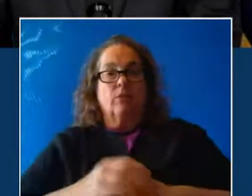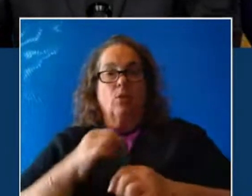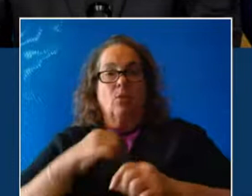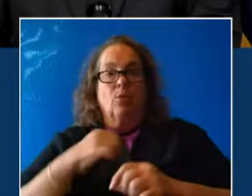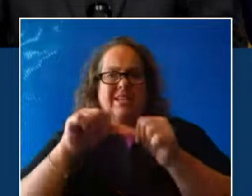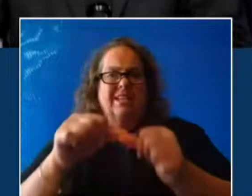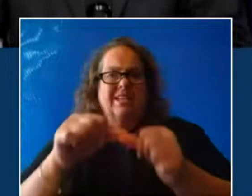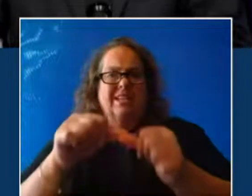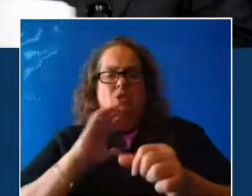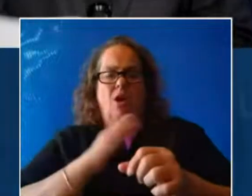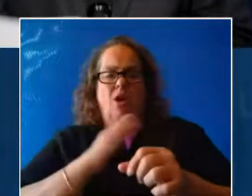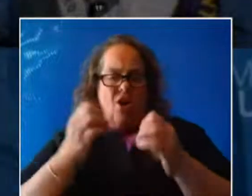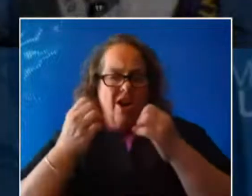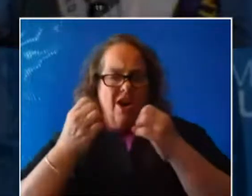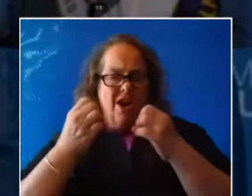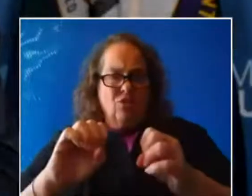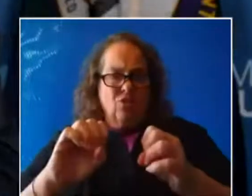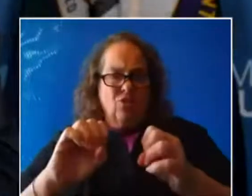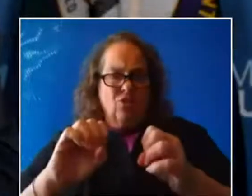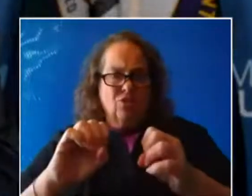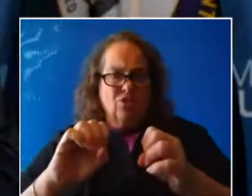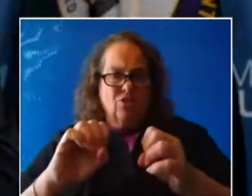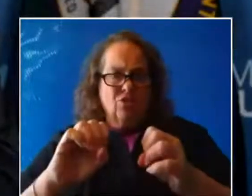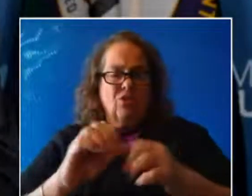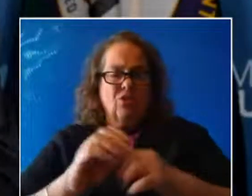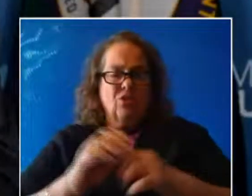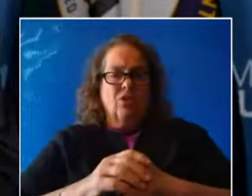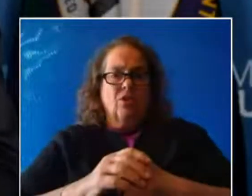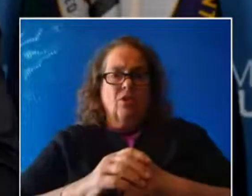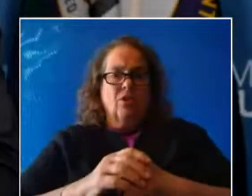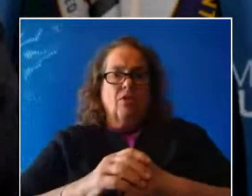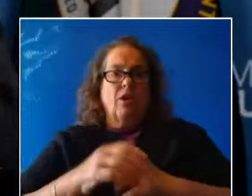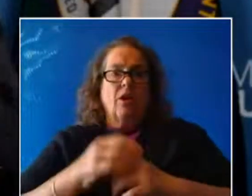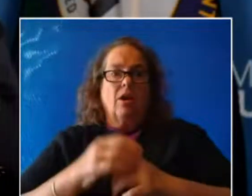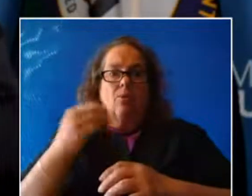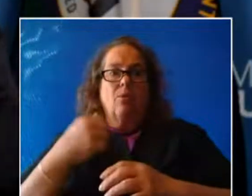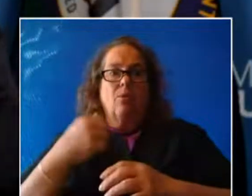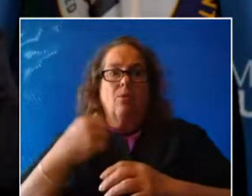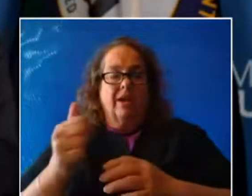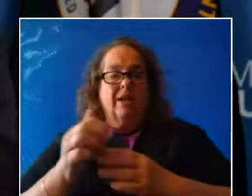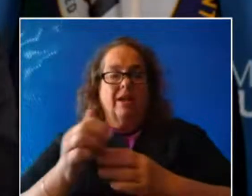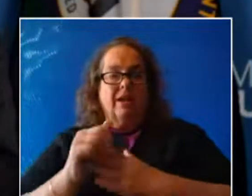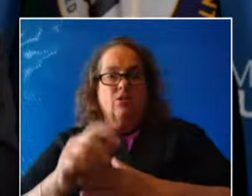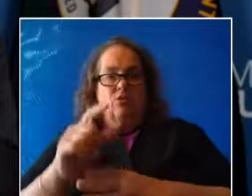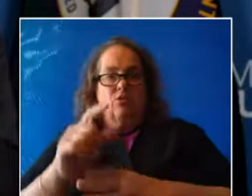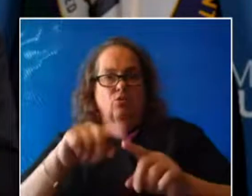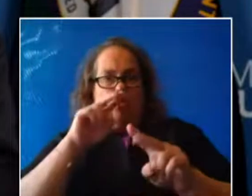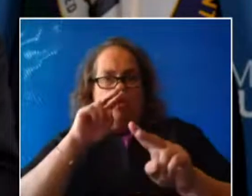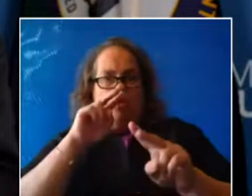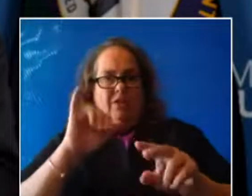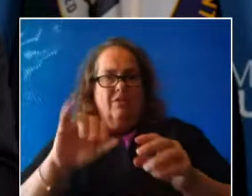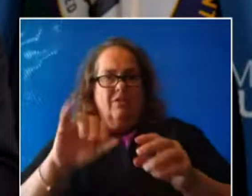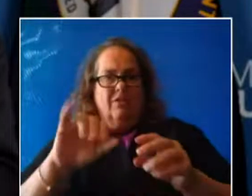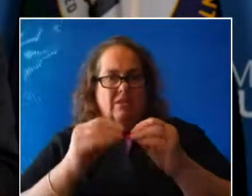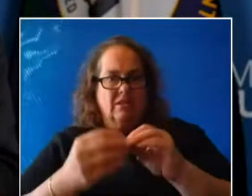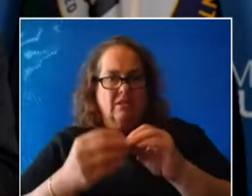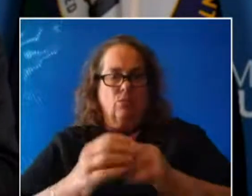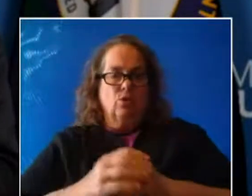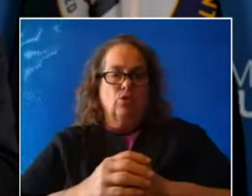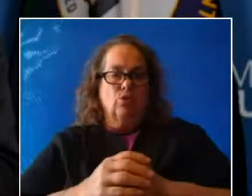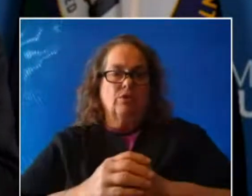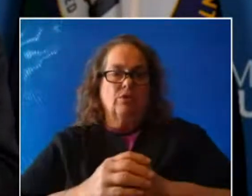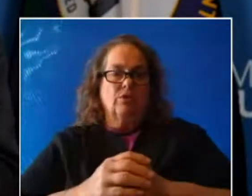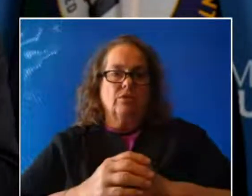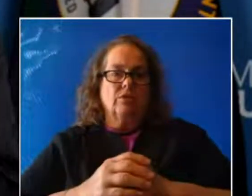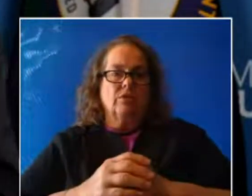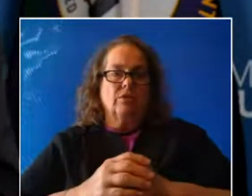working. We will continue to see these numbers improve. But folks, vaccines work. And